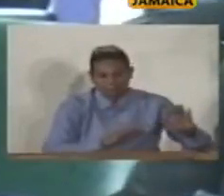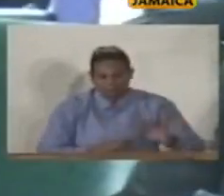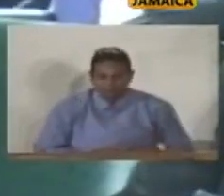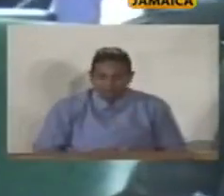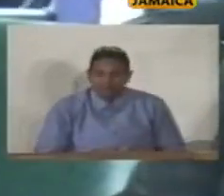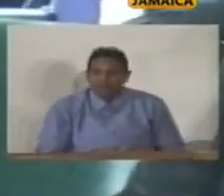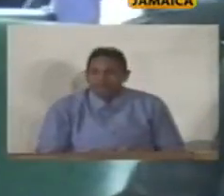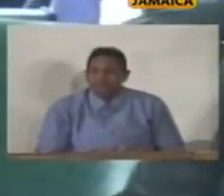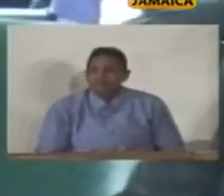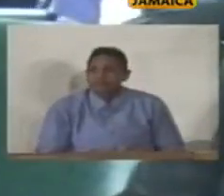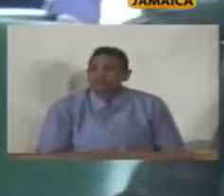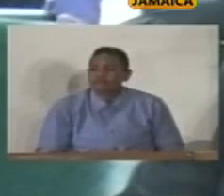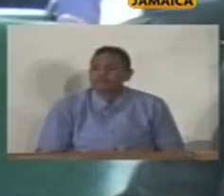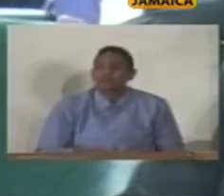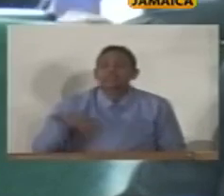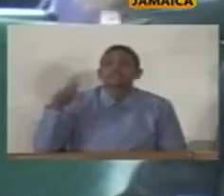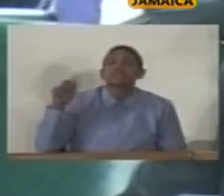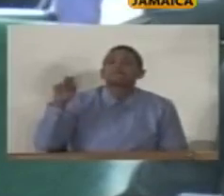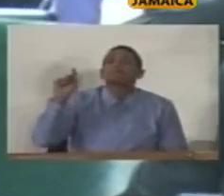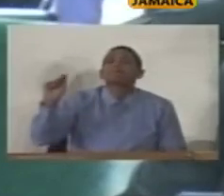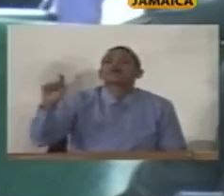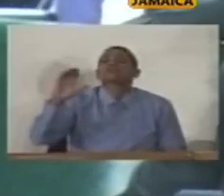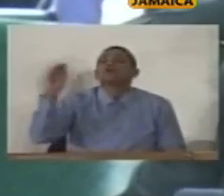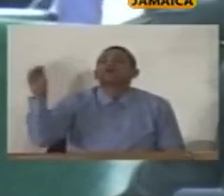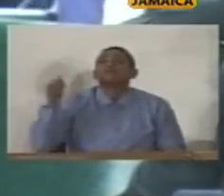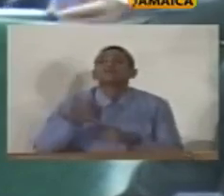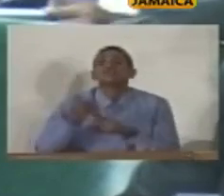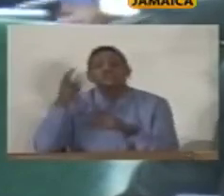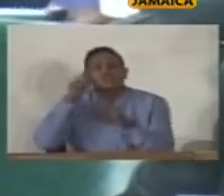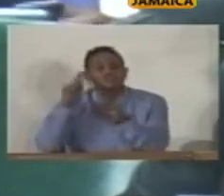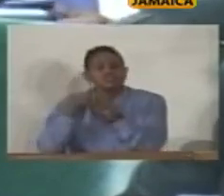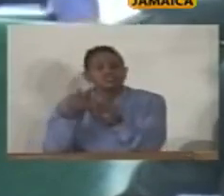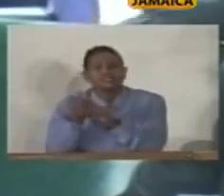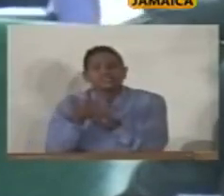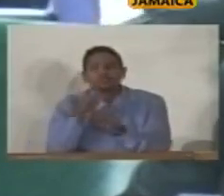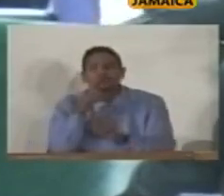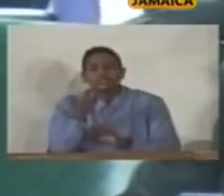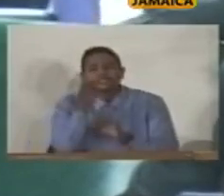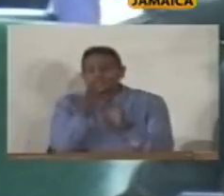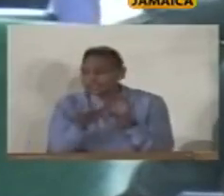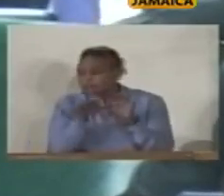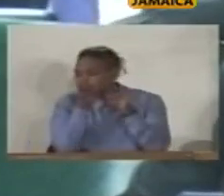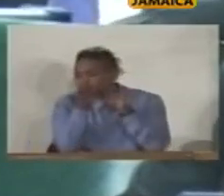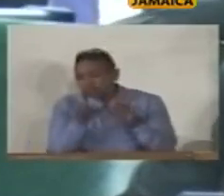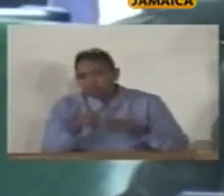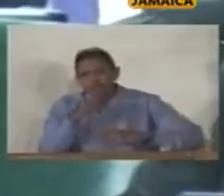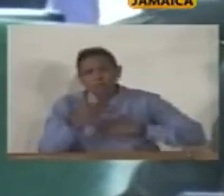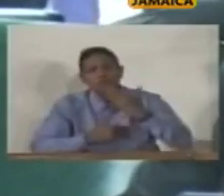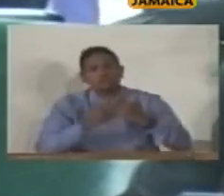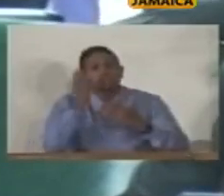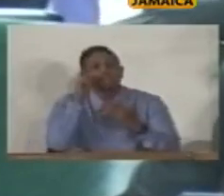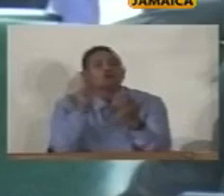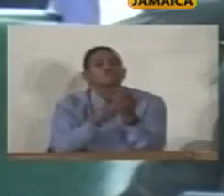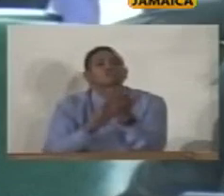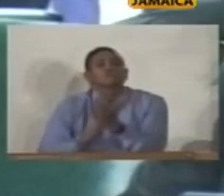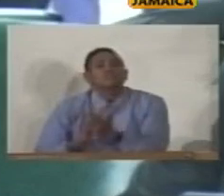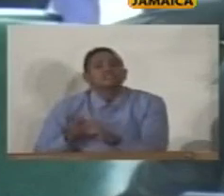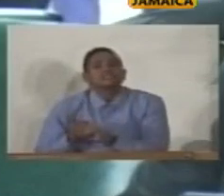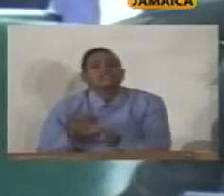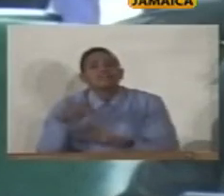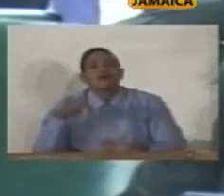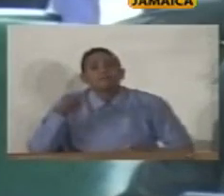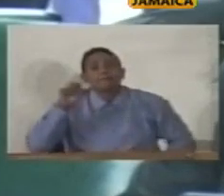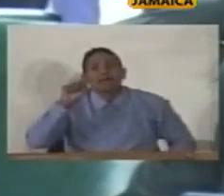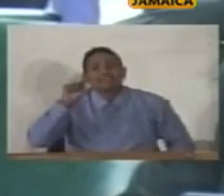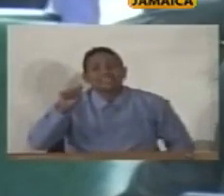The Patent Corporation Treaty would simplify the procedure for registration of patents